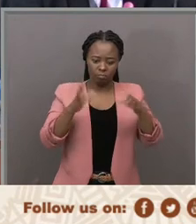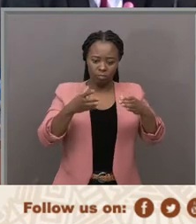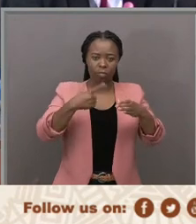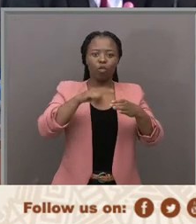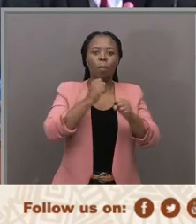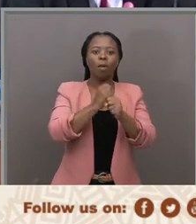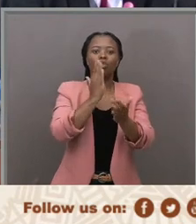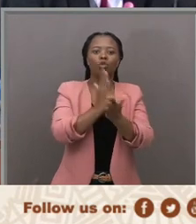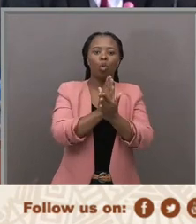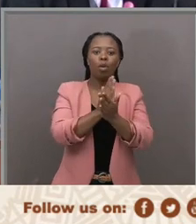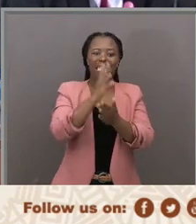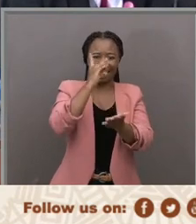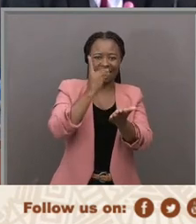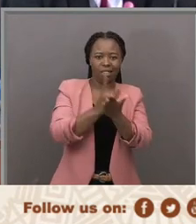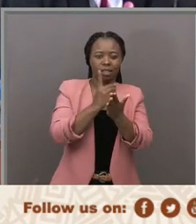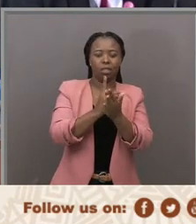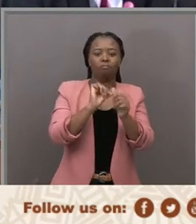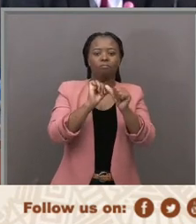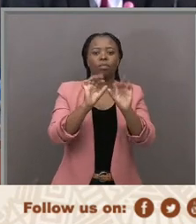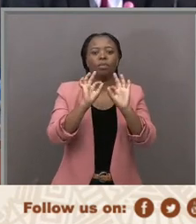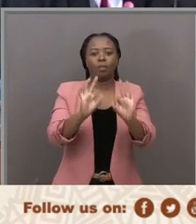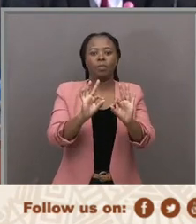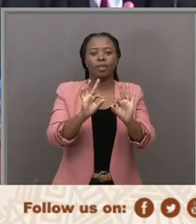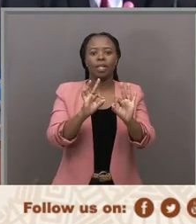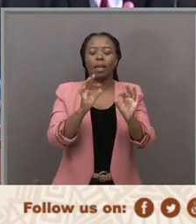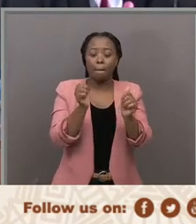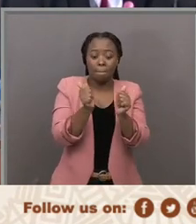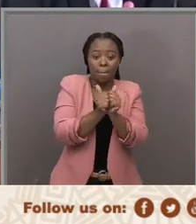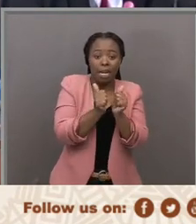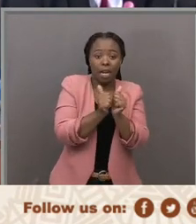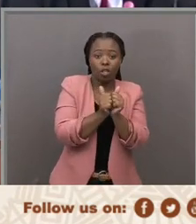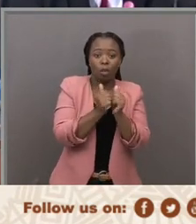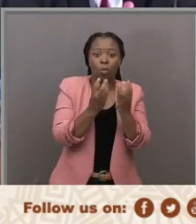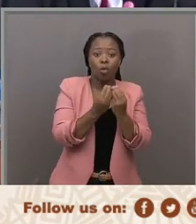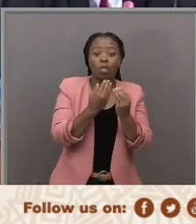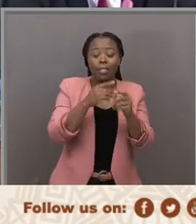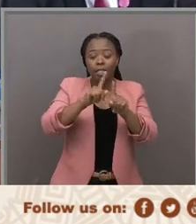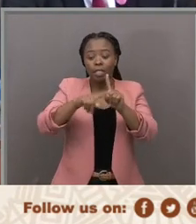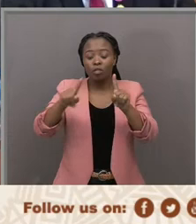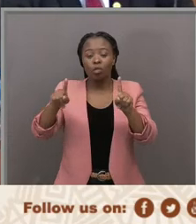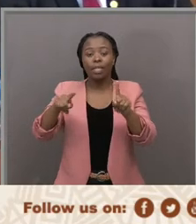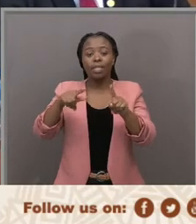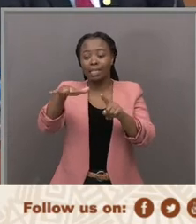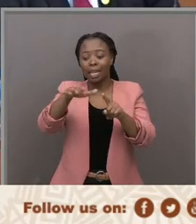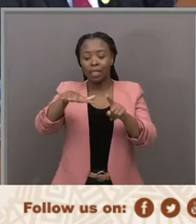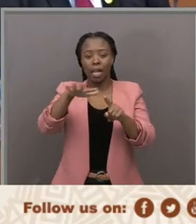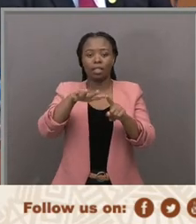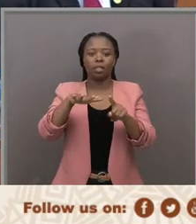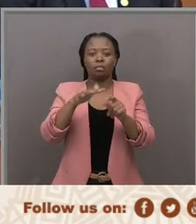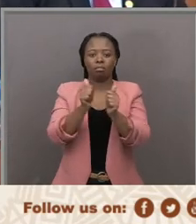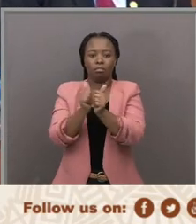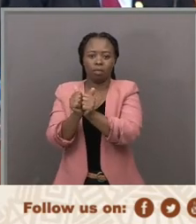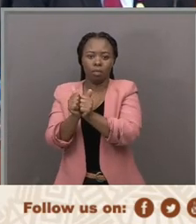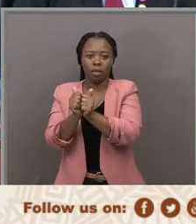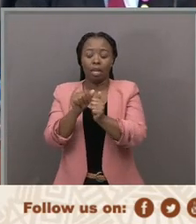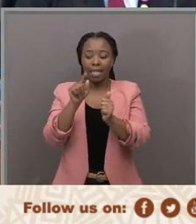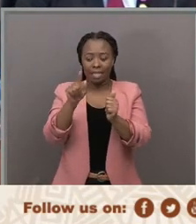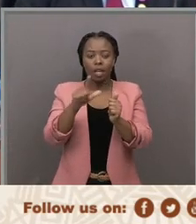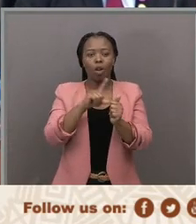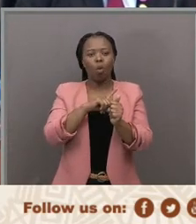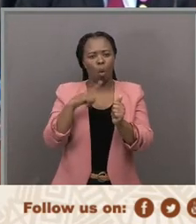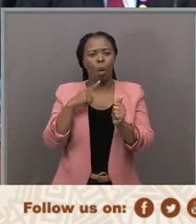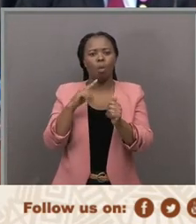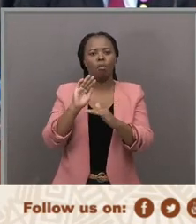can build social compacts and partnerships with various sectors of society. Partnerships that last beyond solving